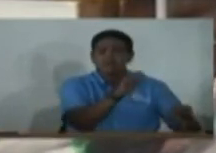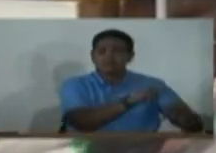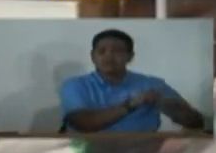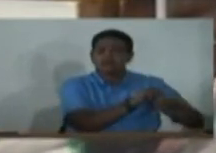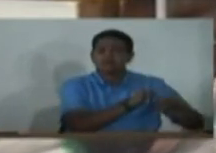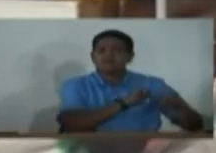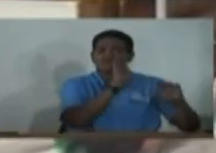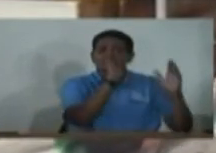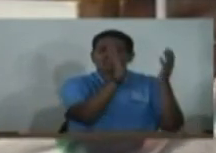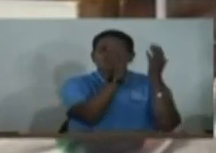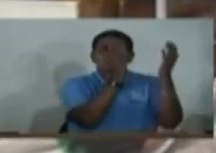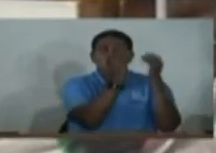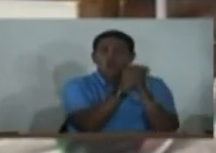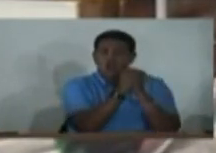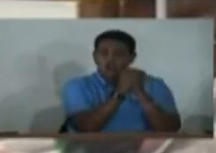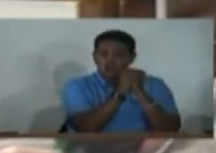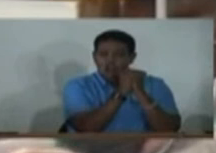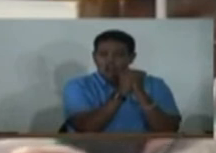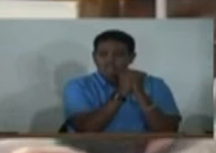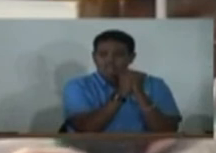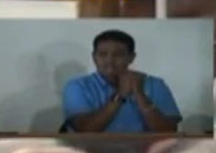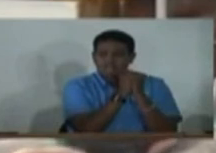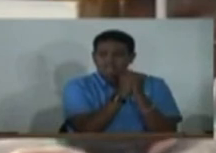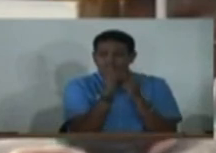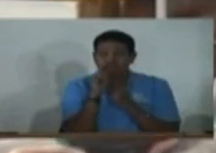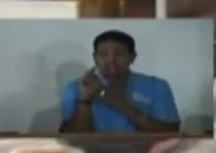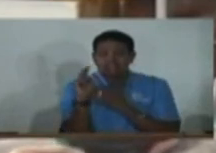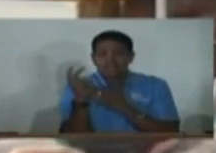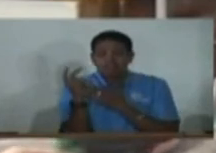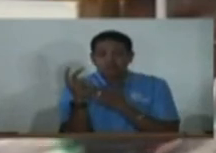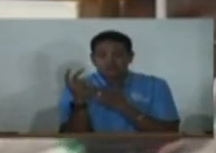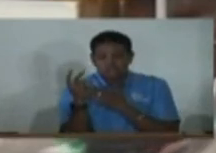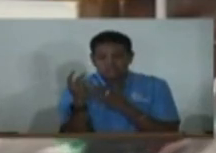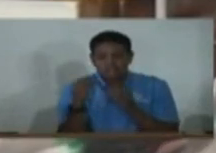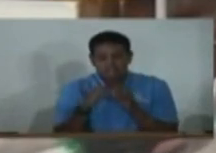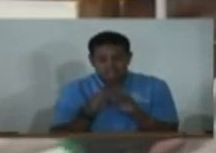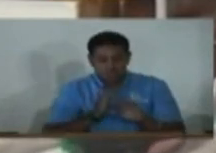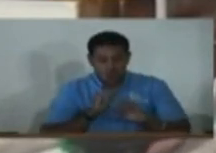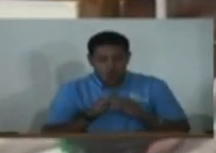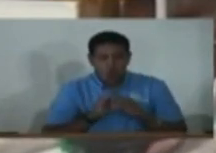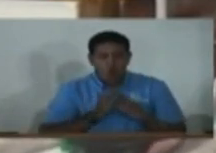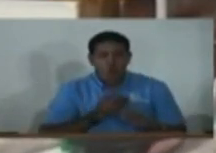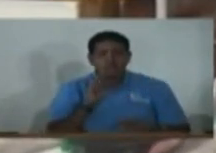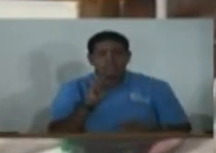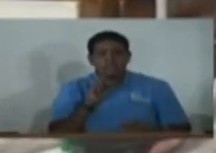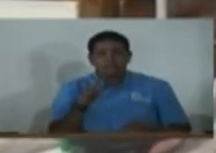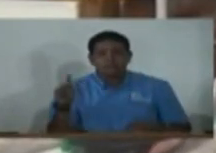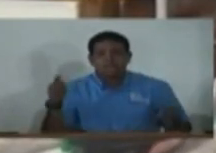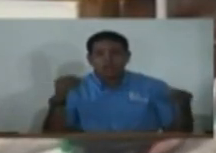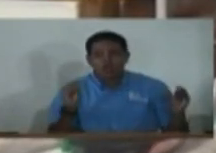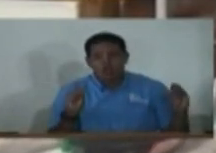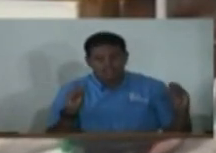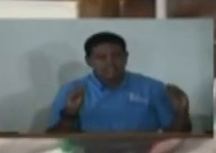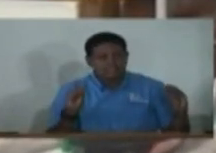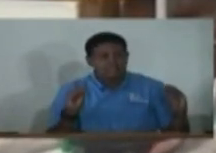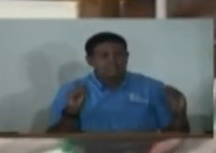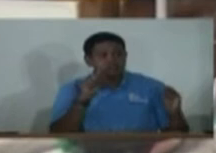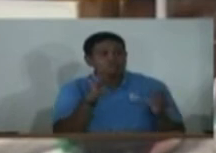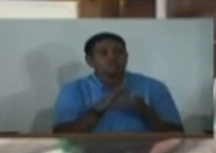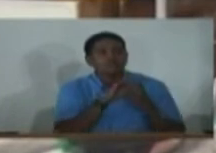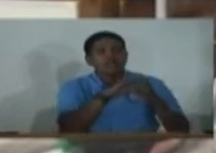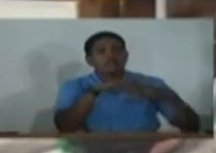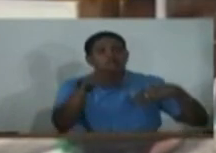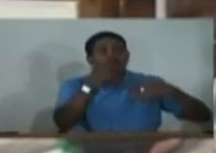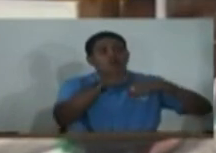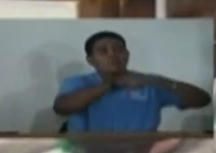serving as one of the deputies in our DPP's office related to